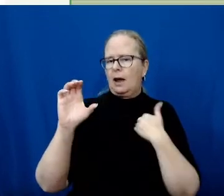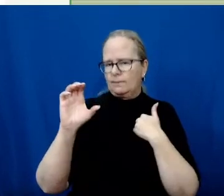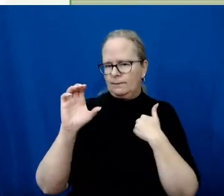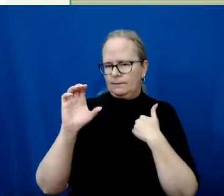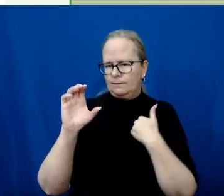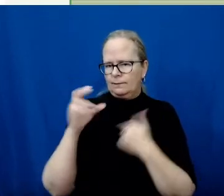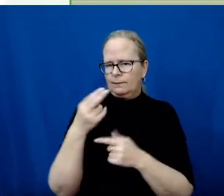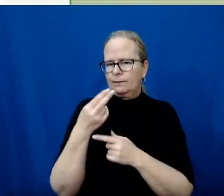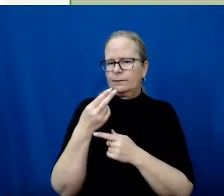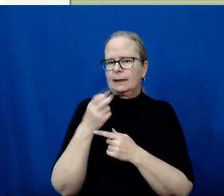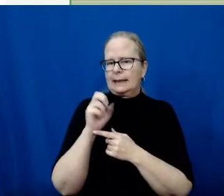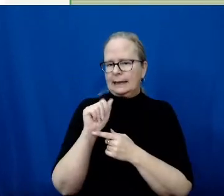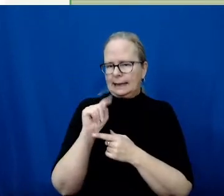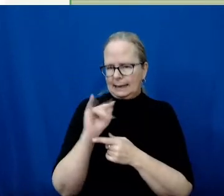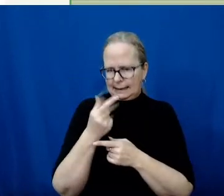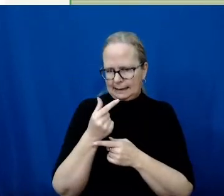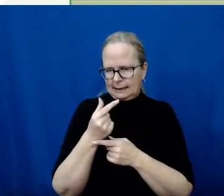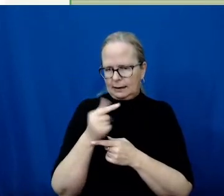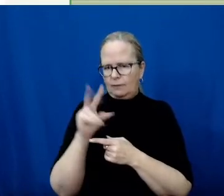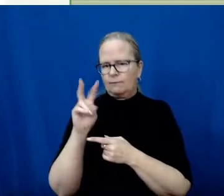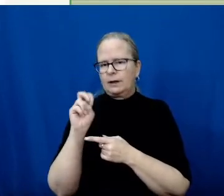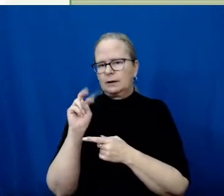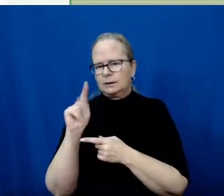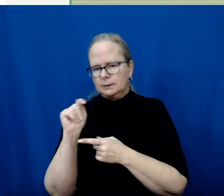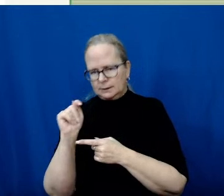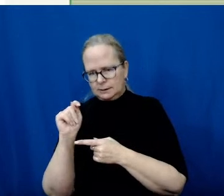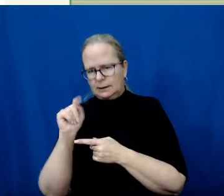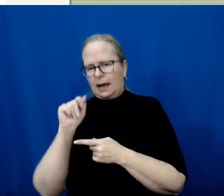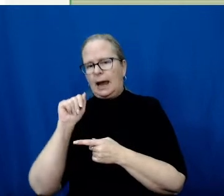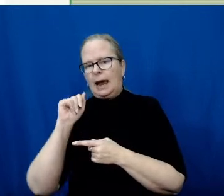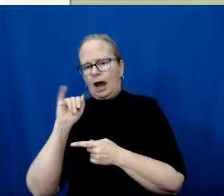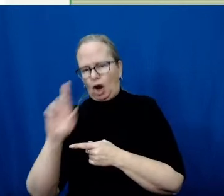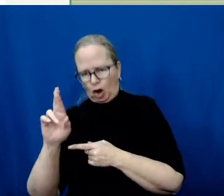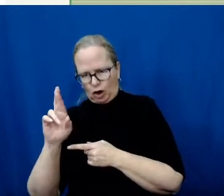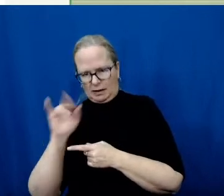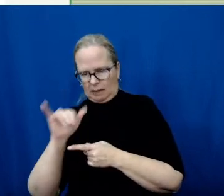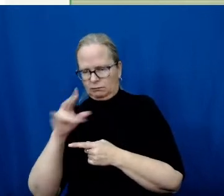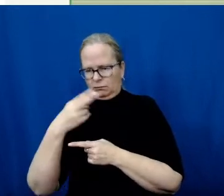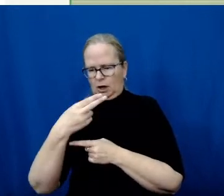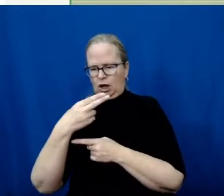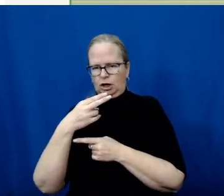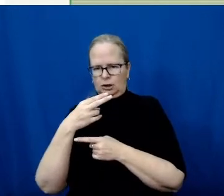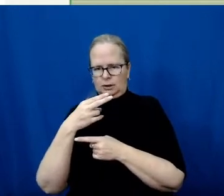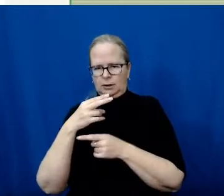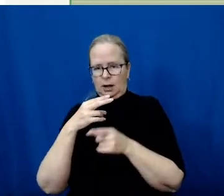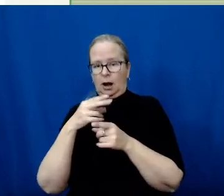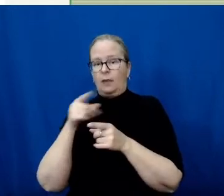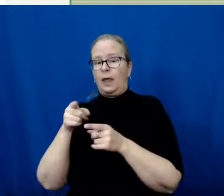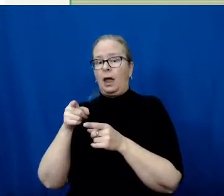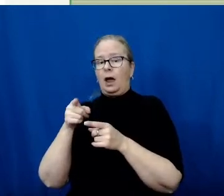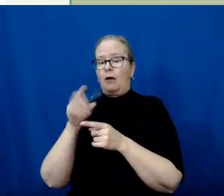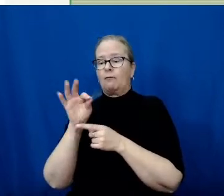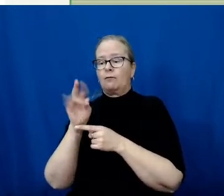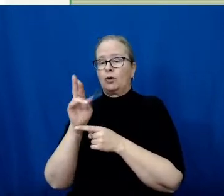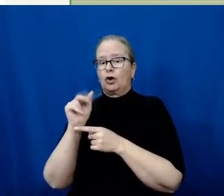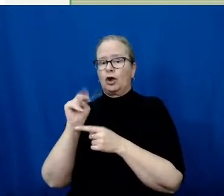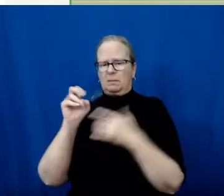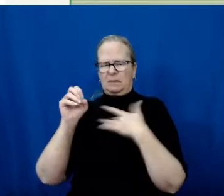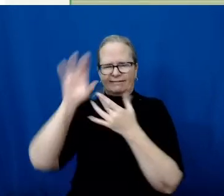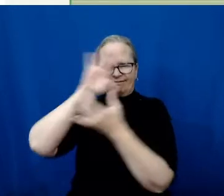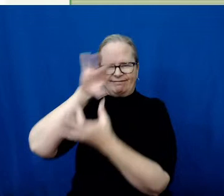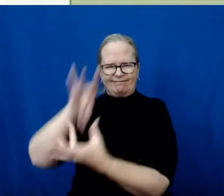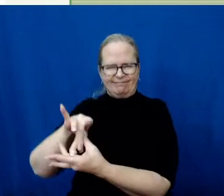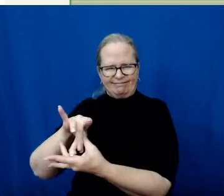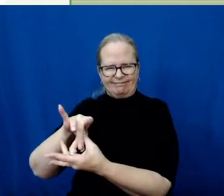have hydronic or steam or electric, it's a little bit of a different story, but the primary principle here is that air is going to move, and you